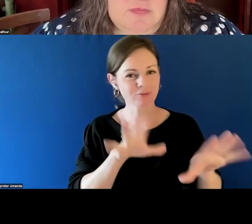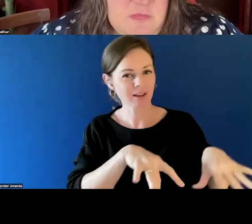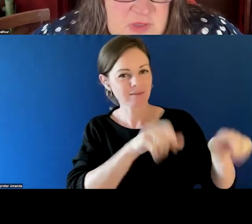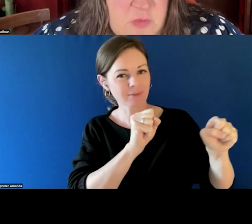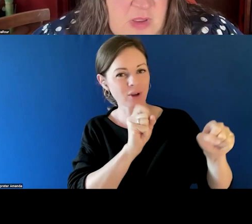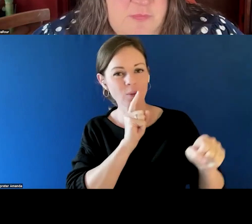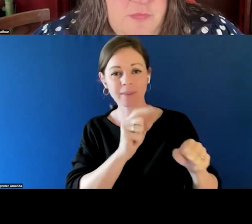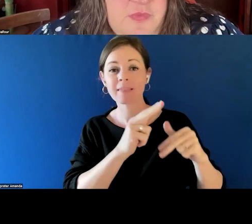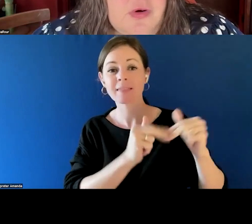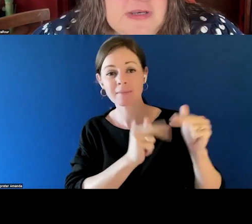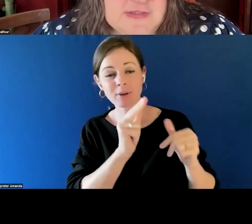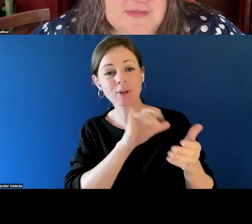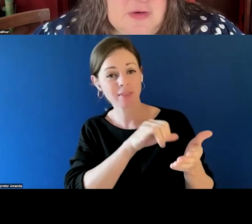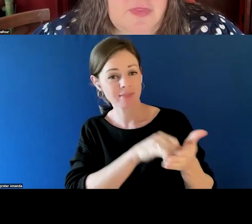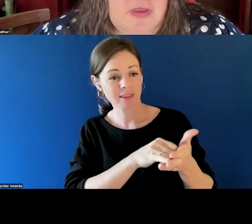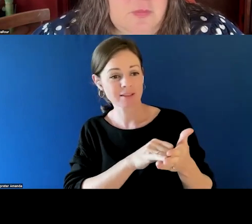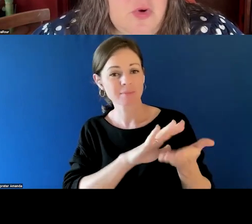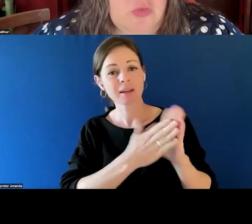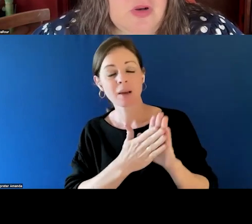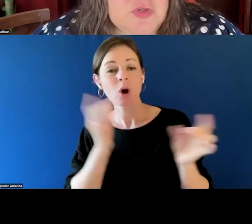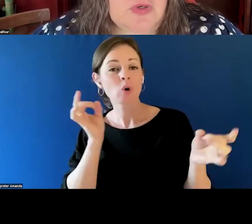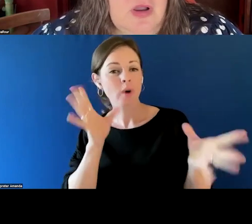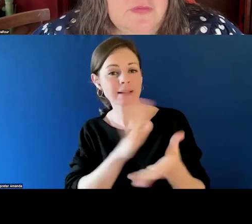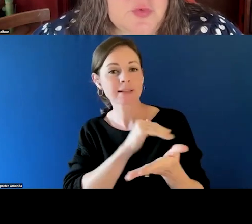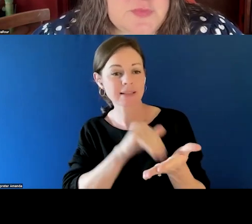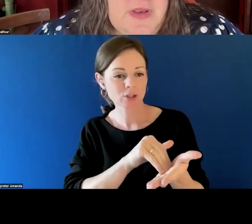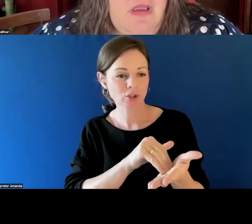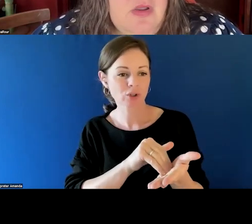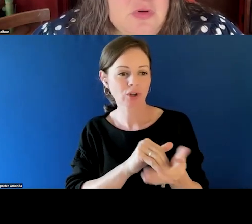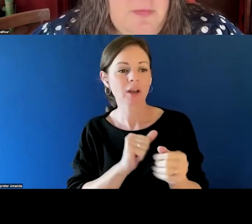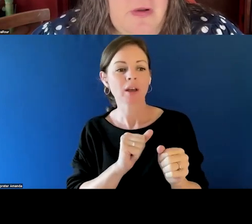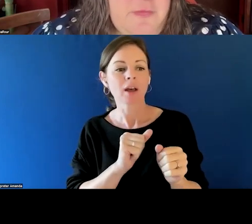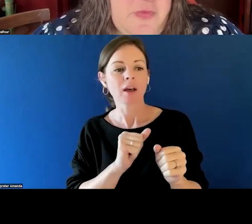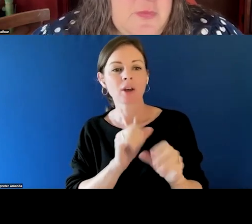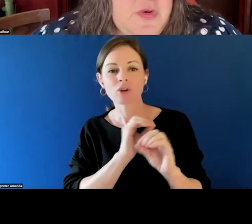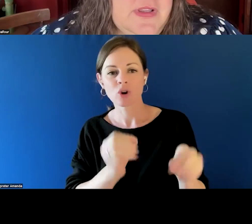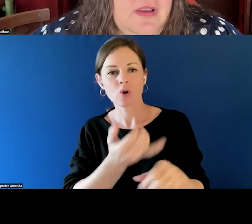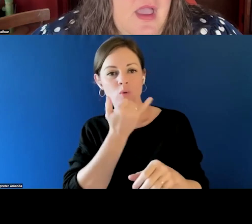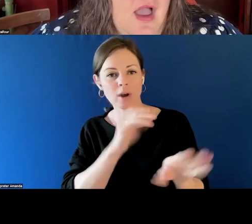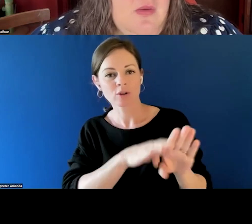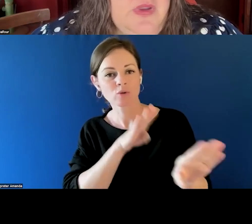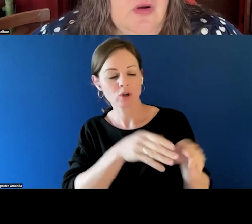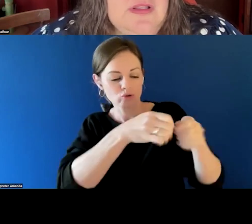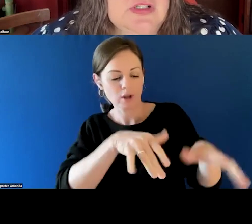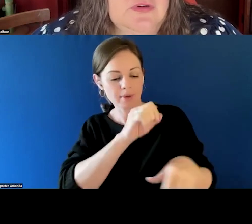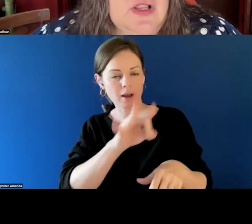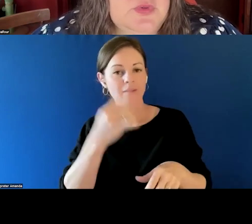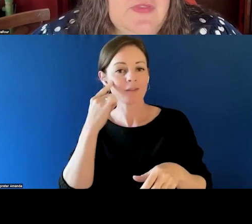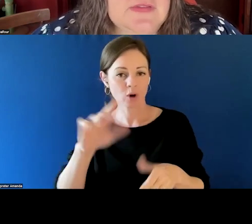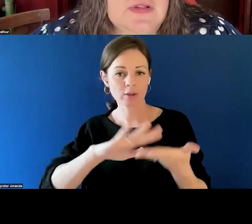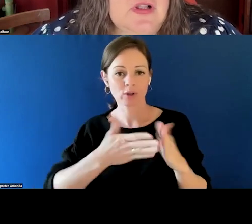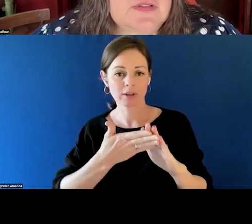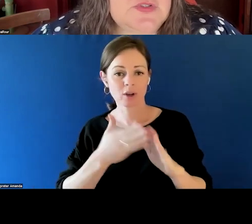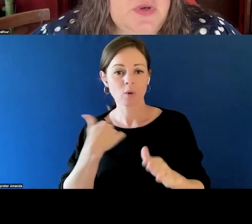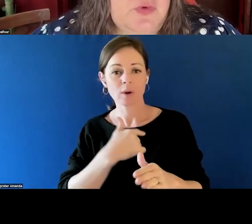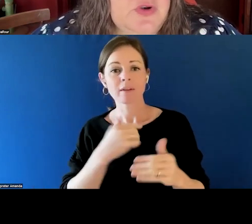be the crisis center, the no wrong door law enforcement drop off for the community. We currently serve around